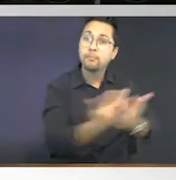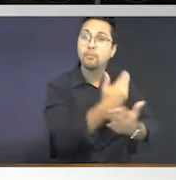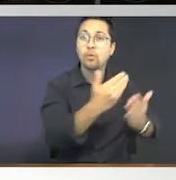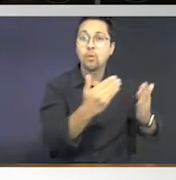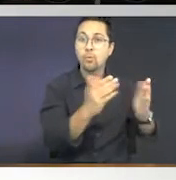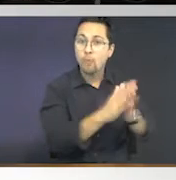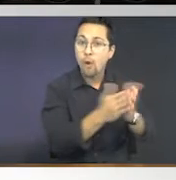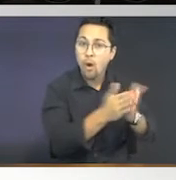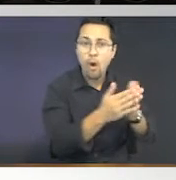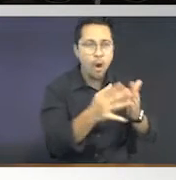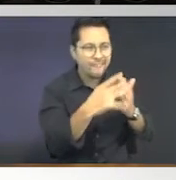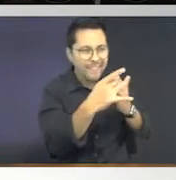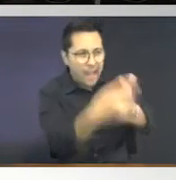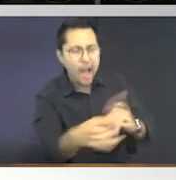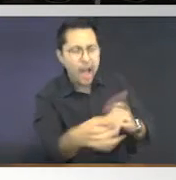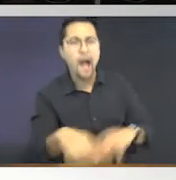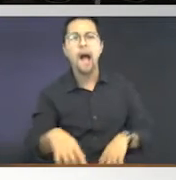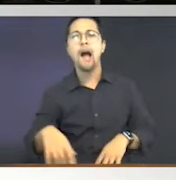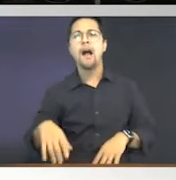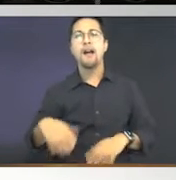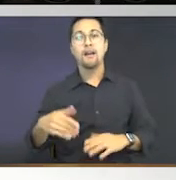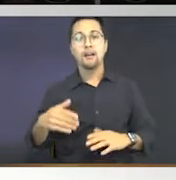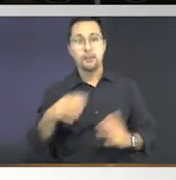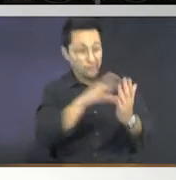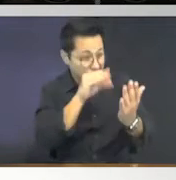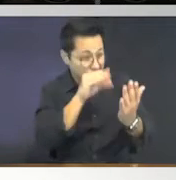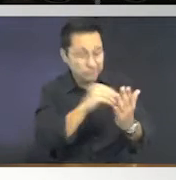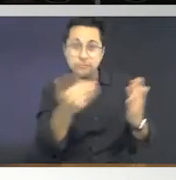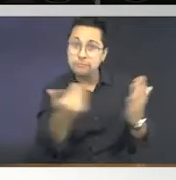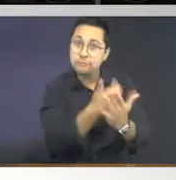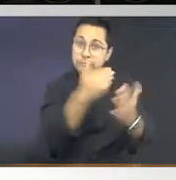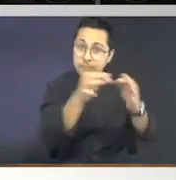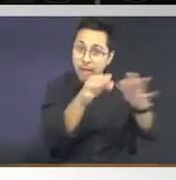and you must learn a whole new language,